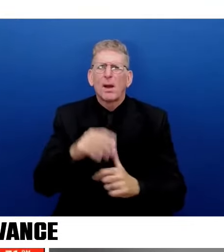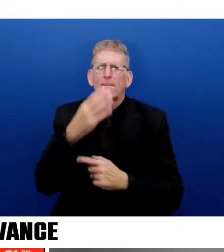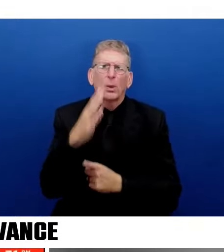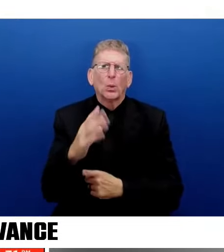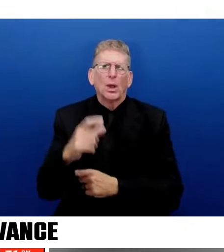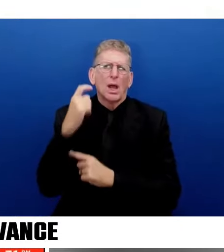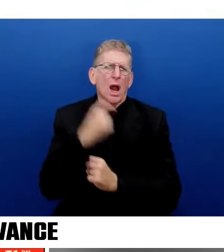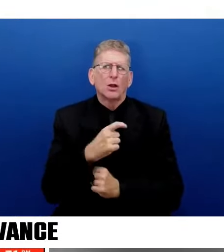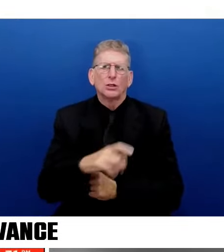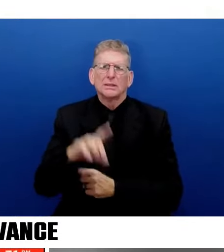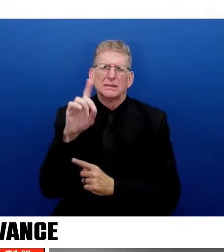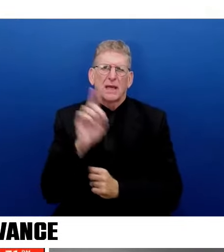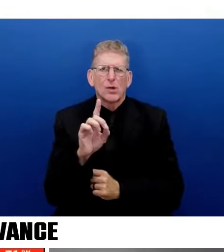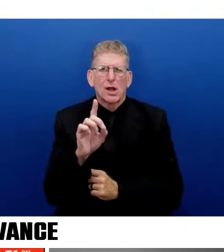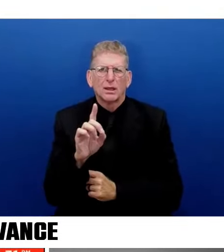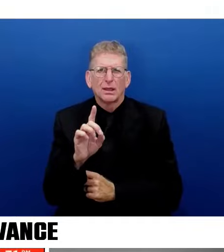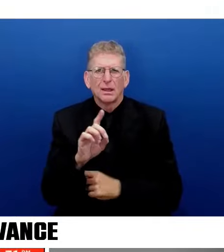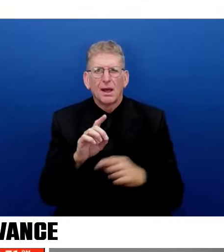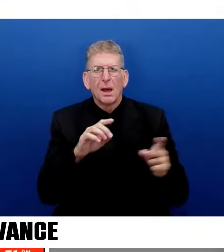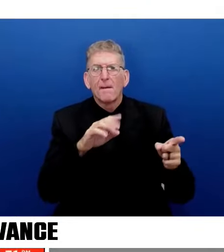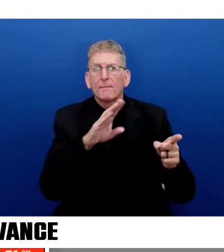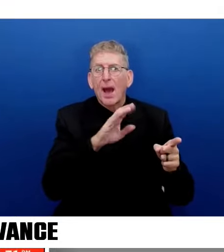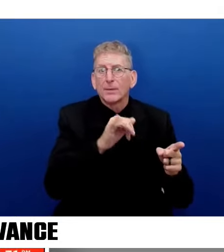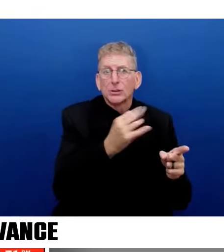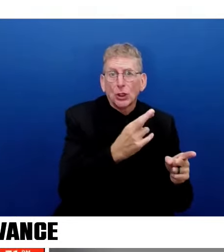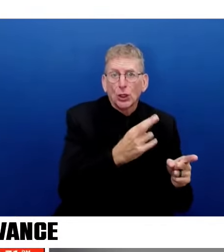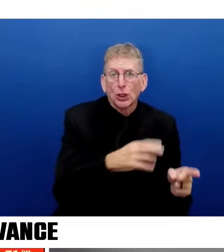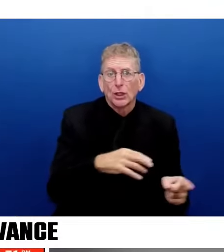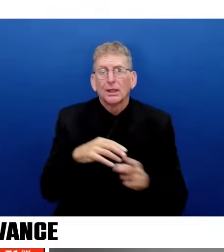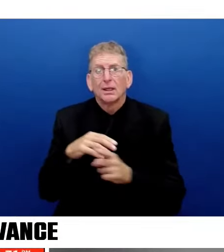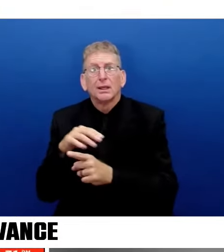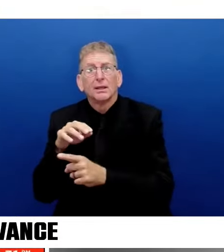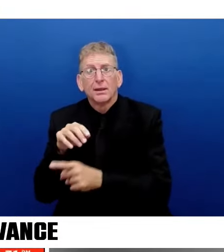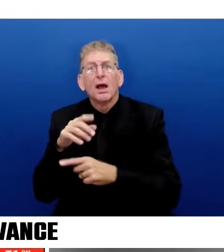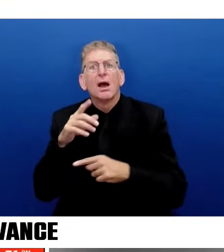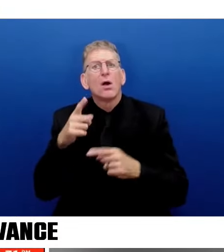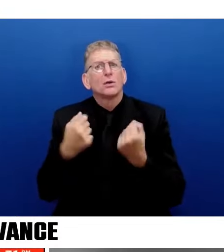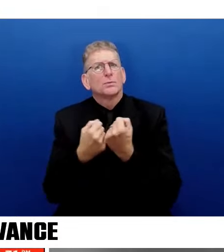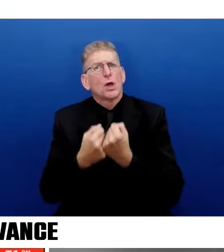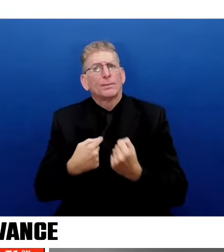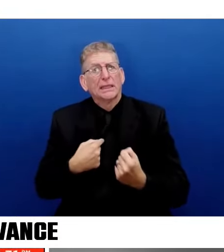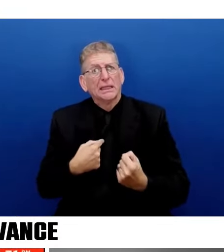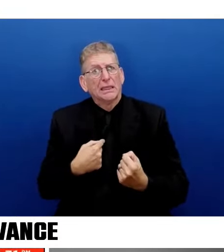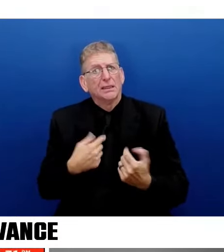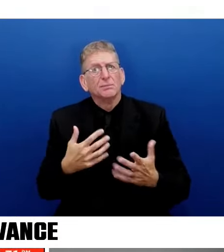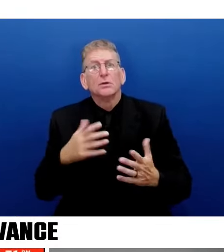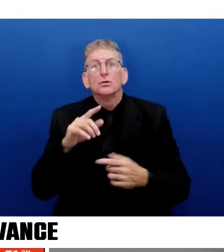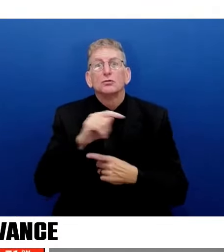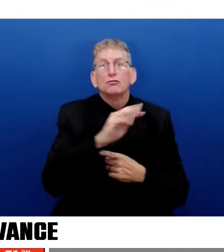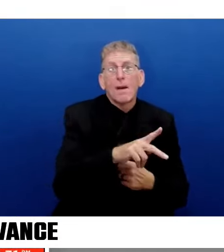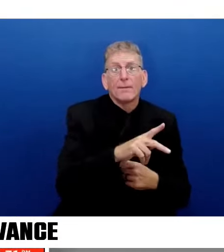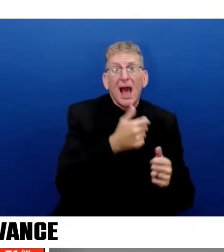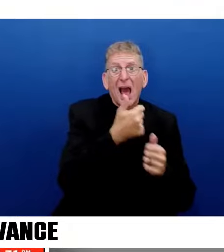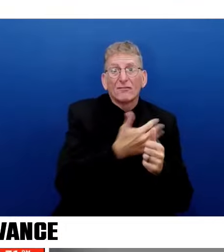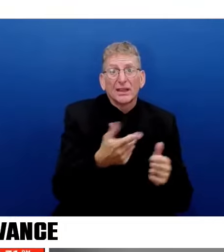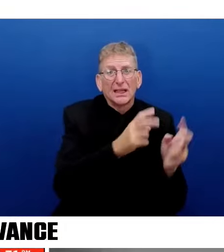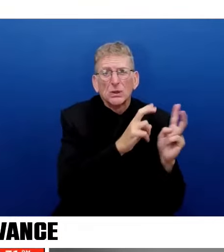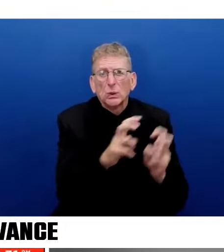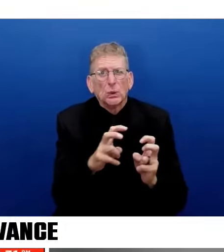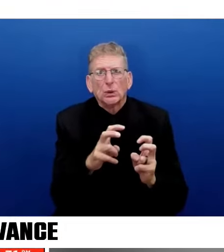in the Democratic coalition. And of course, they don't agree with me and Donald Trump on every issue. We don't have to agree on every issue, but we're united behind